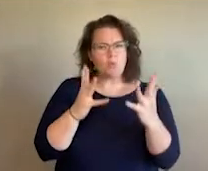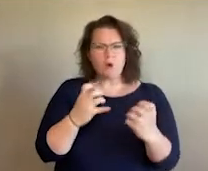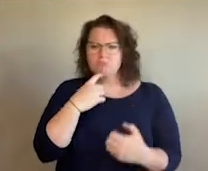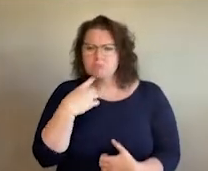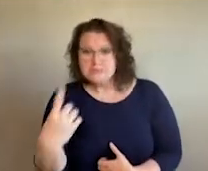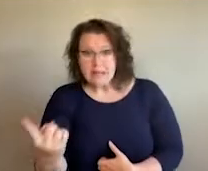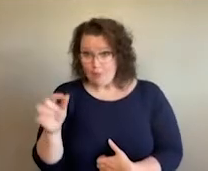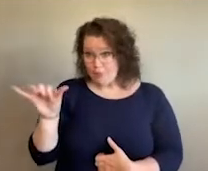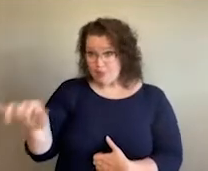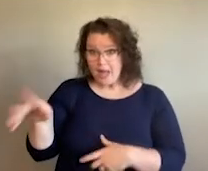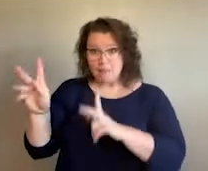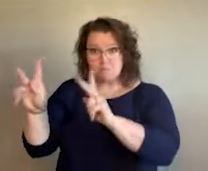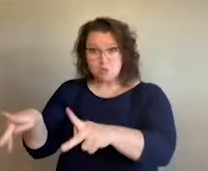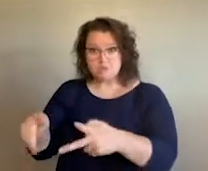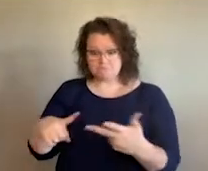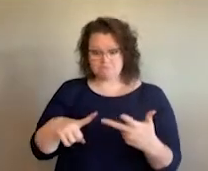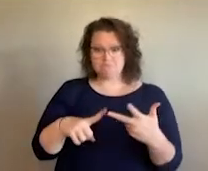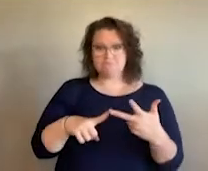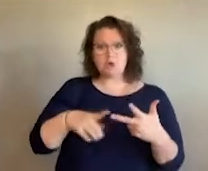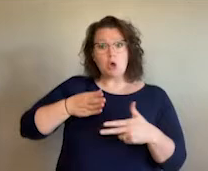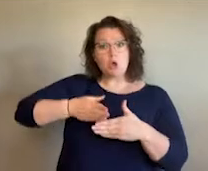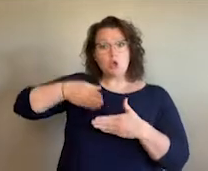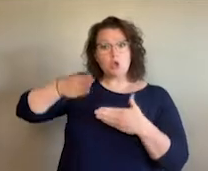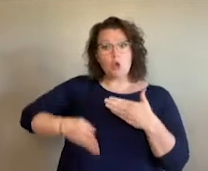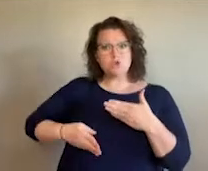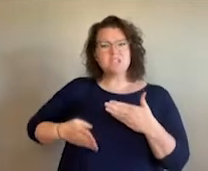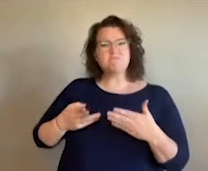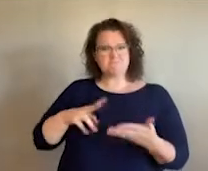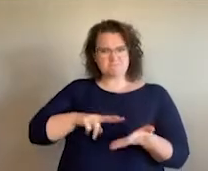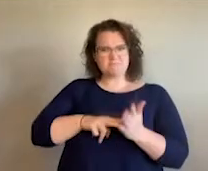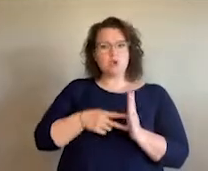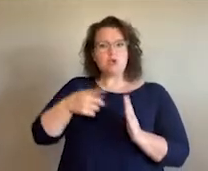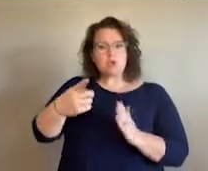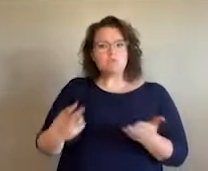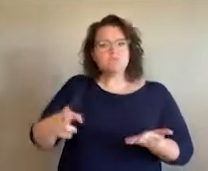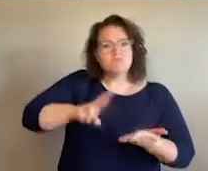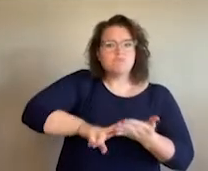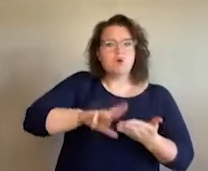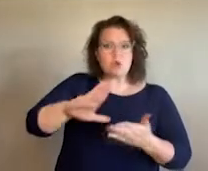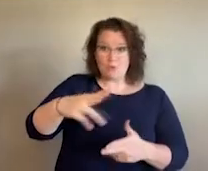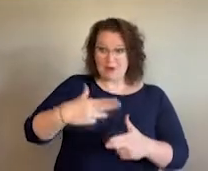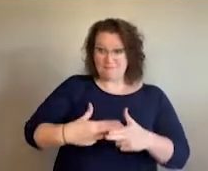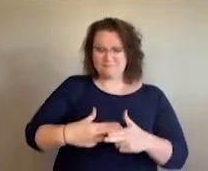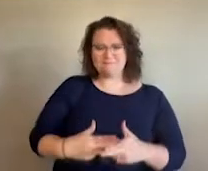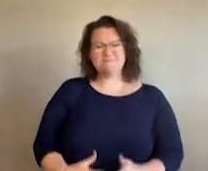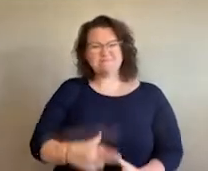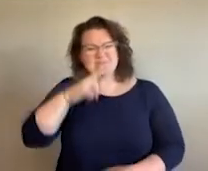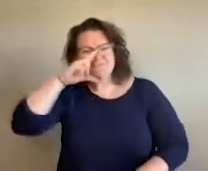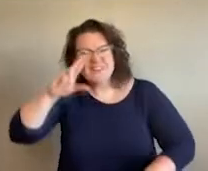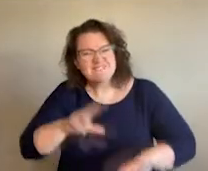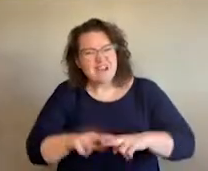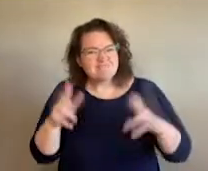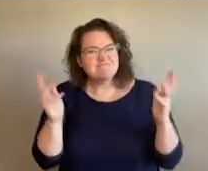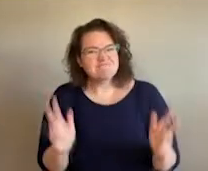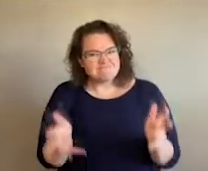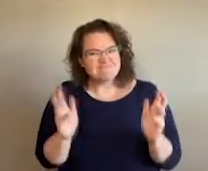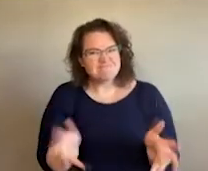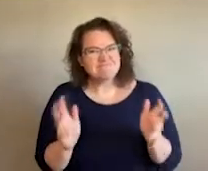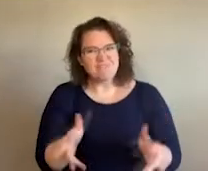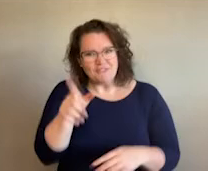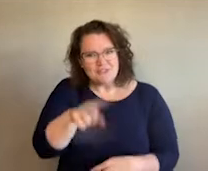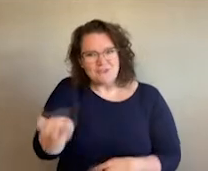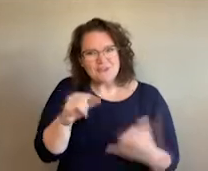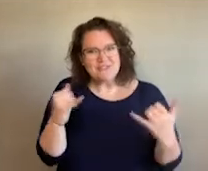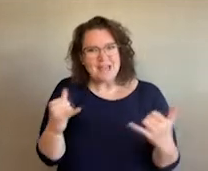share with them, and then your closing, which is where you sign your name. All right, well, I had so much fun talking to you guys today,